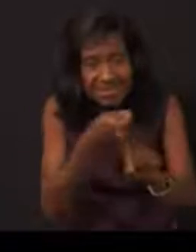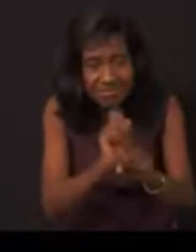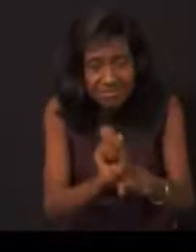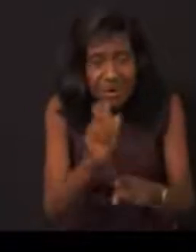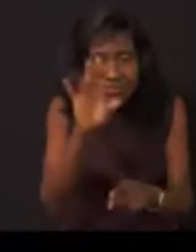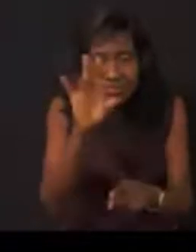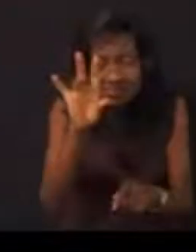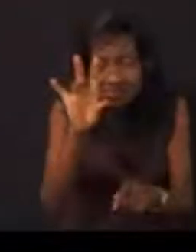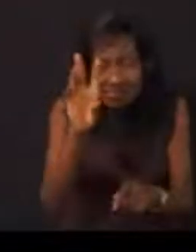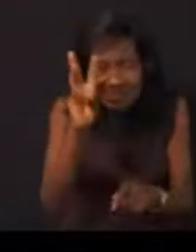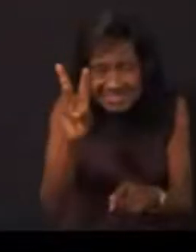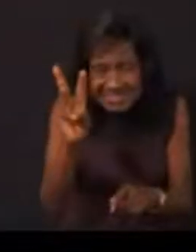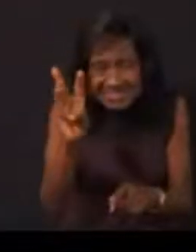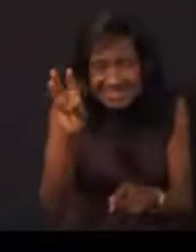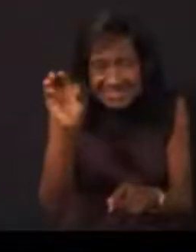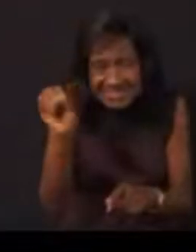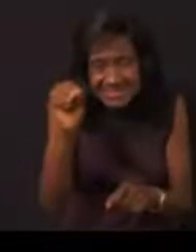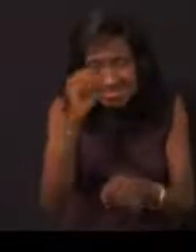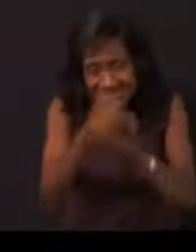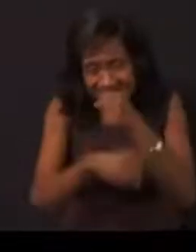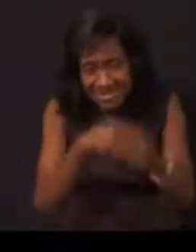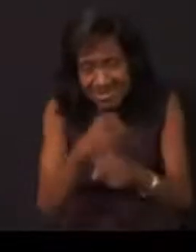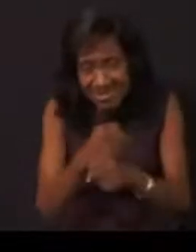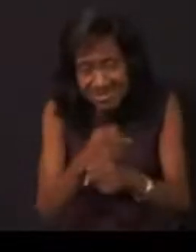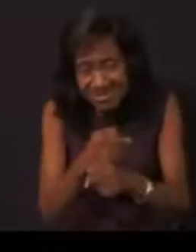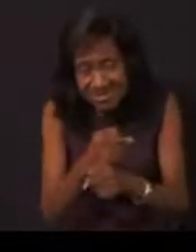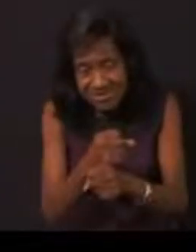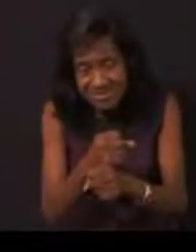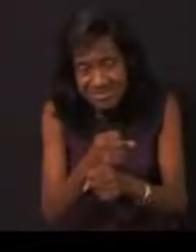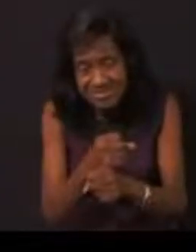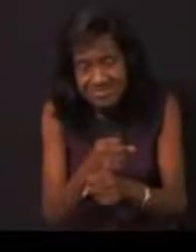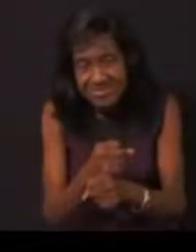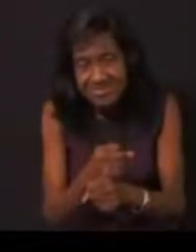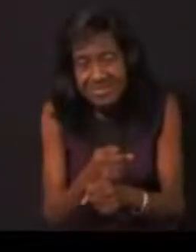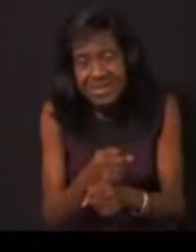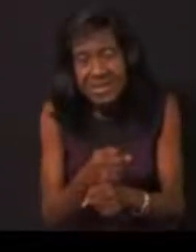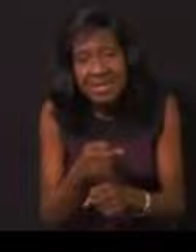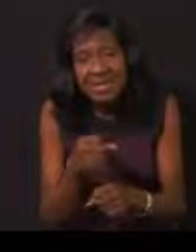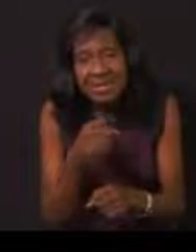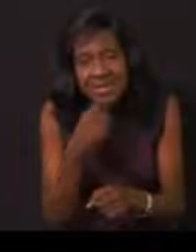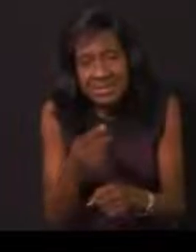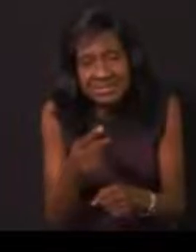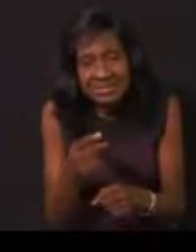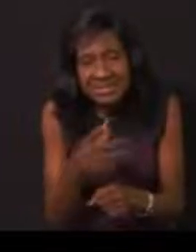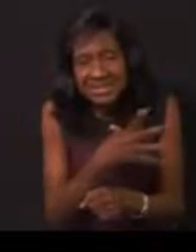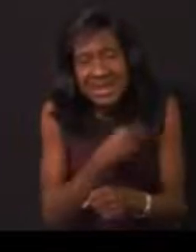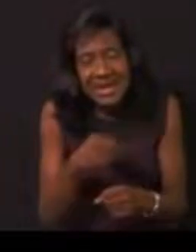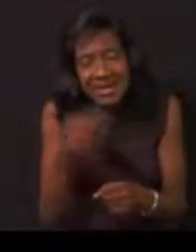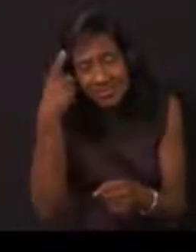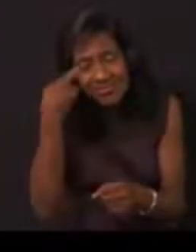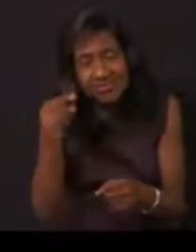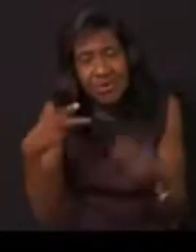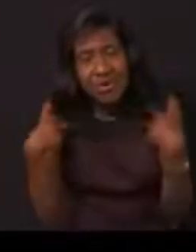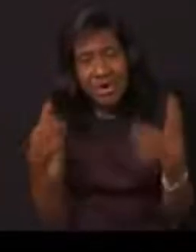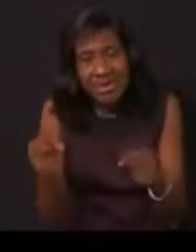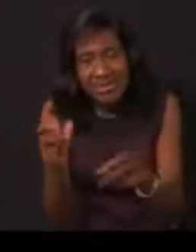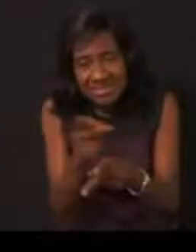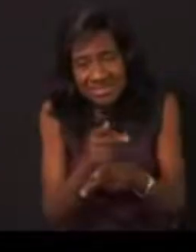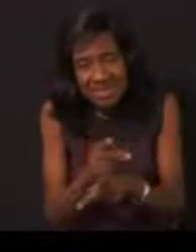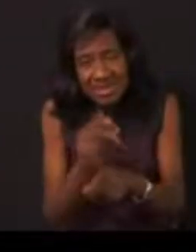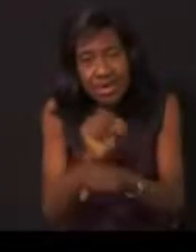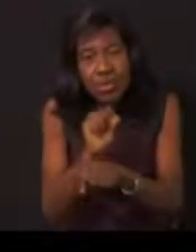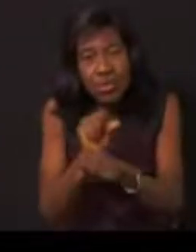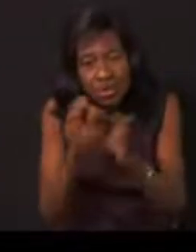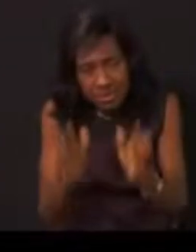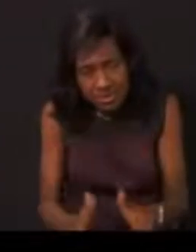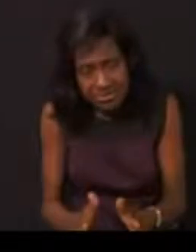older. And the really, really high-risk categories of persons, and definitely our healthcare workers. For those who are